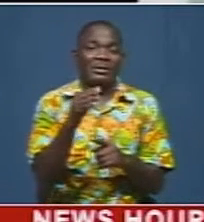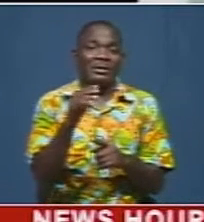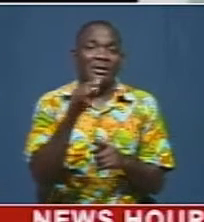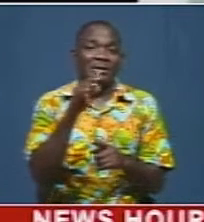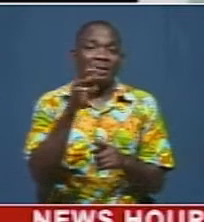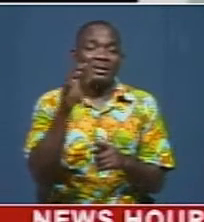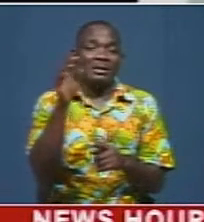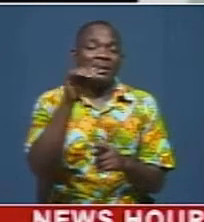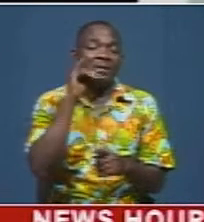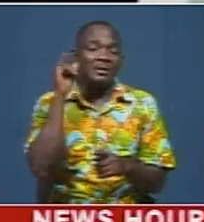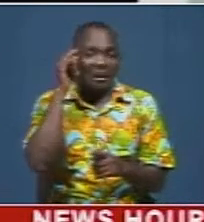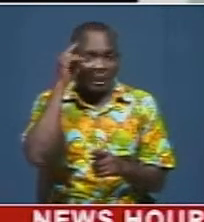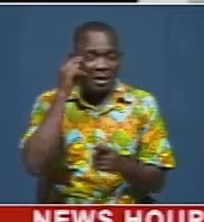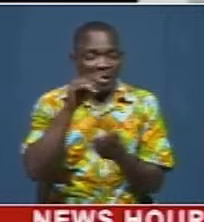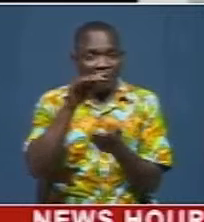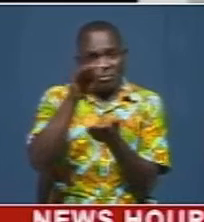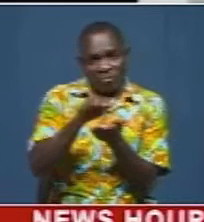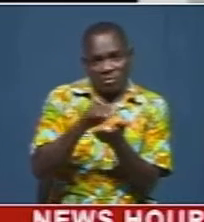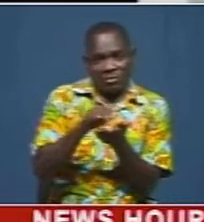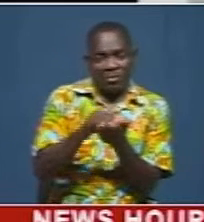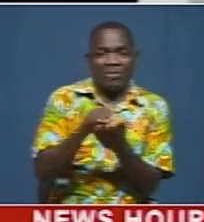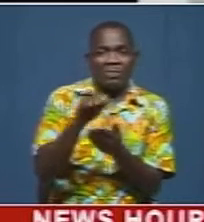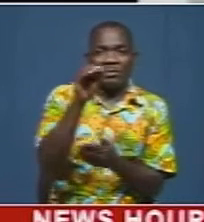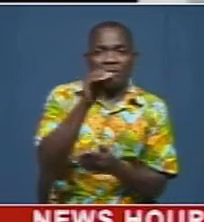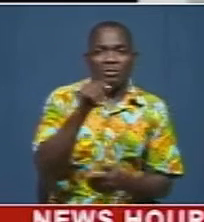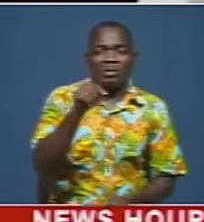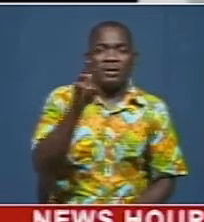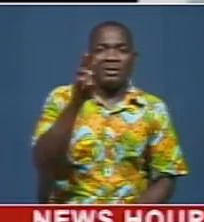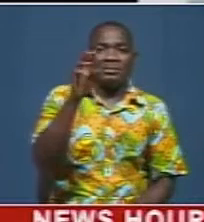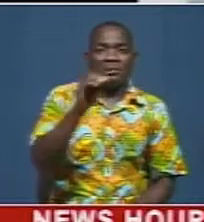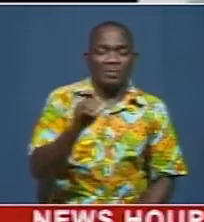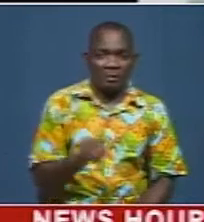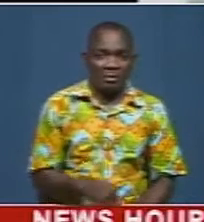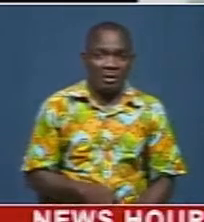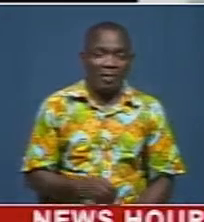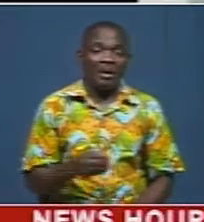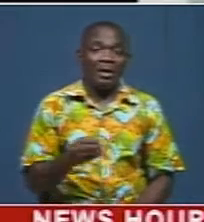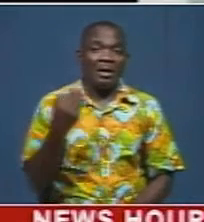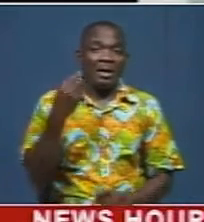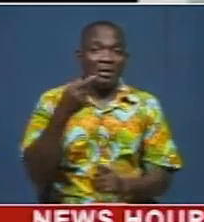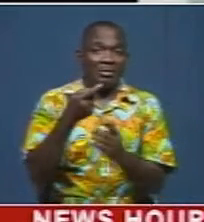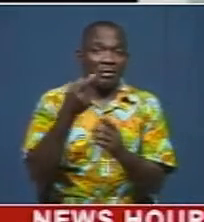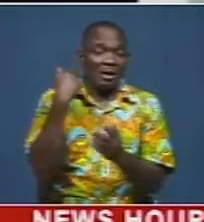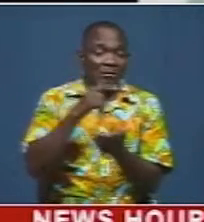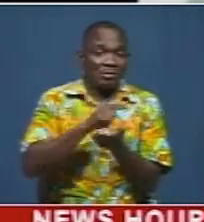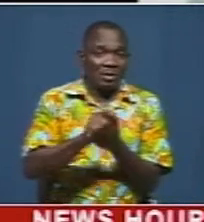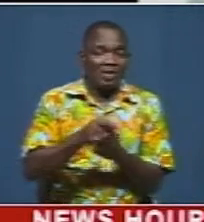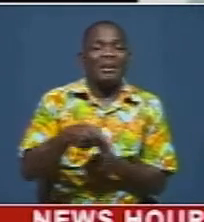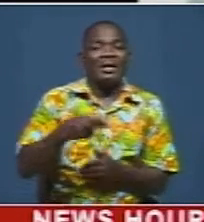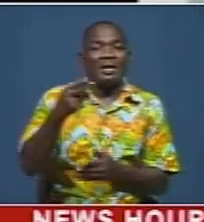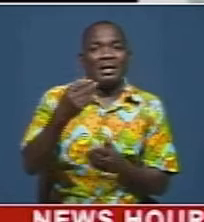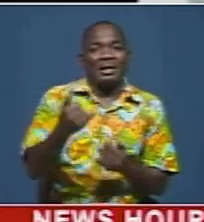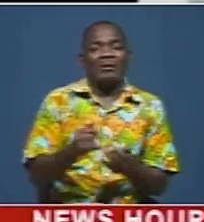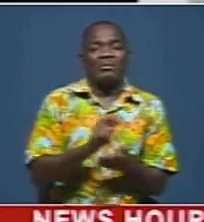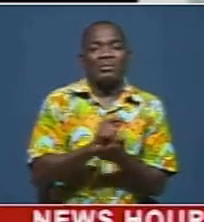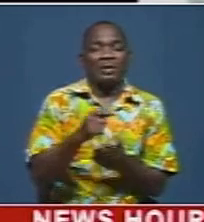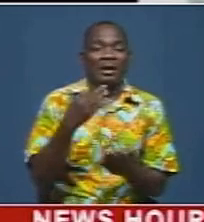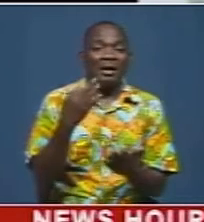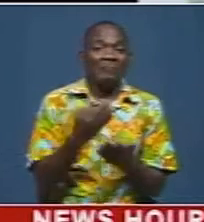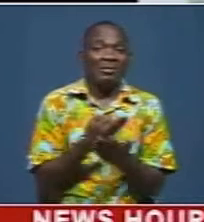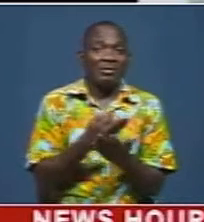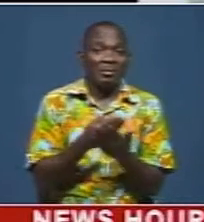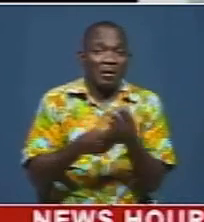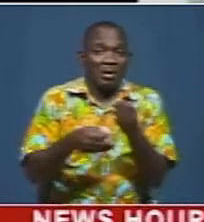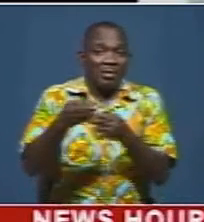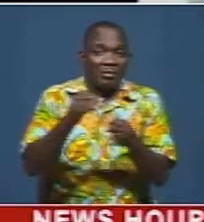0.68% as compared to that of last week. It has also declined by 1.78%. The financial stock index has